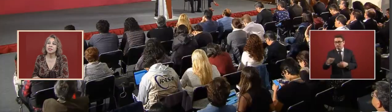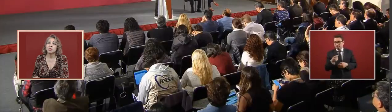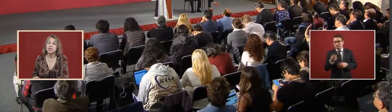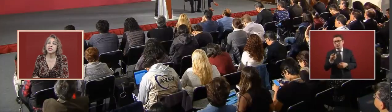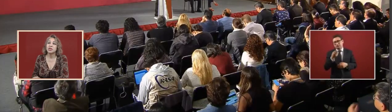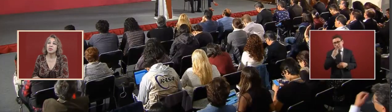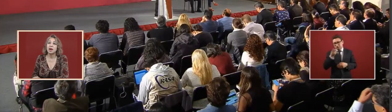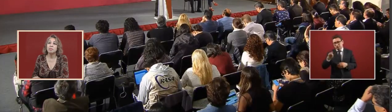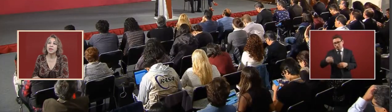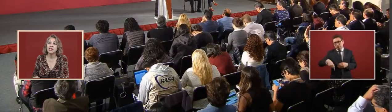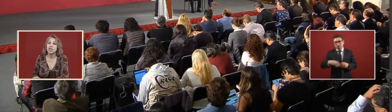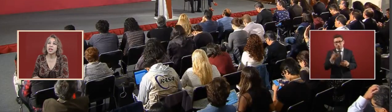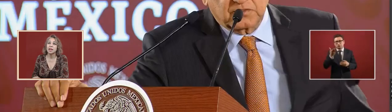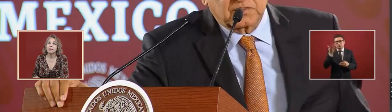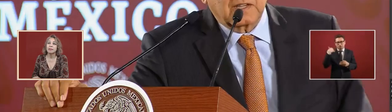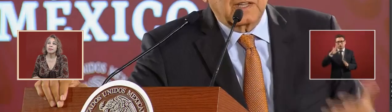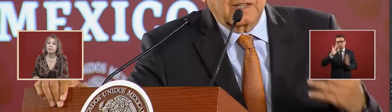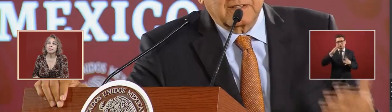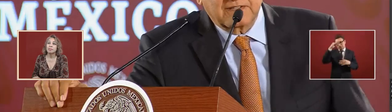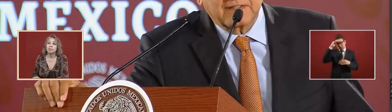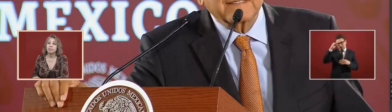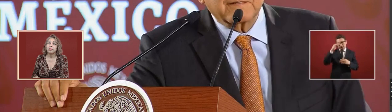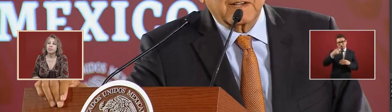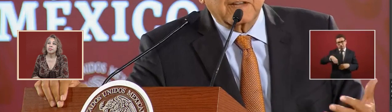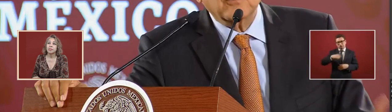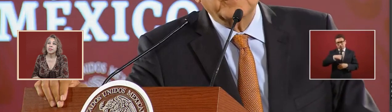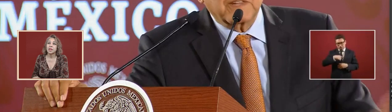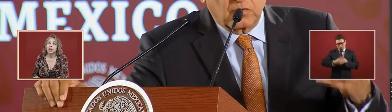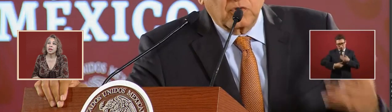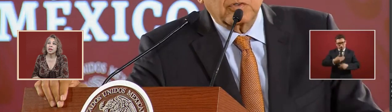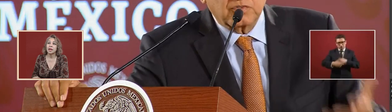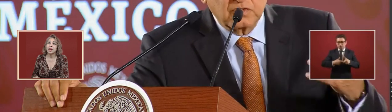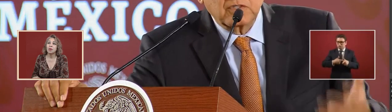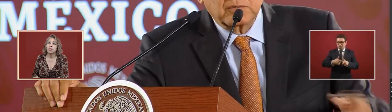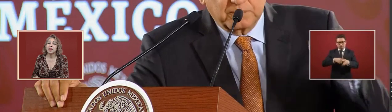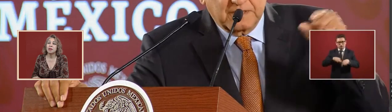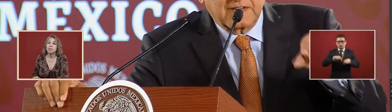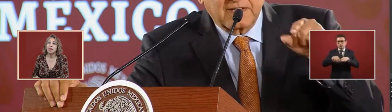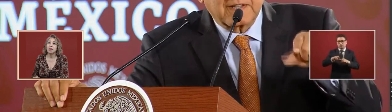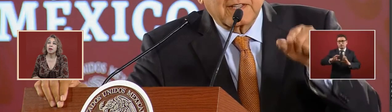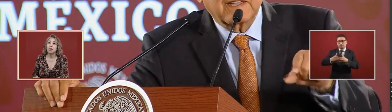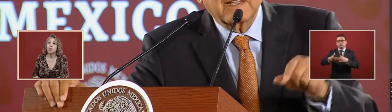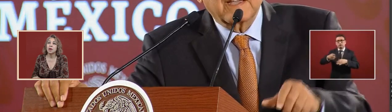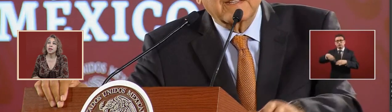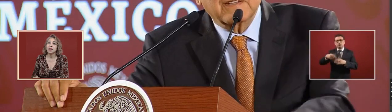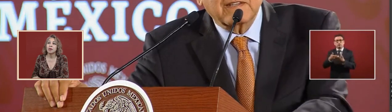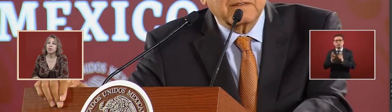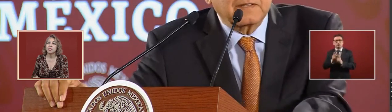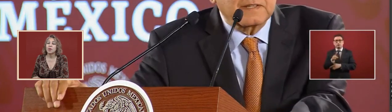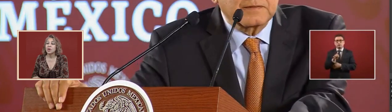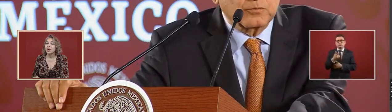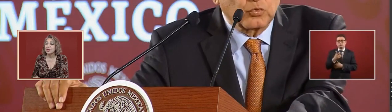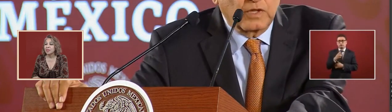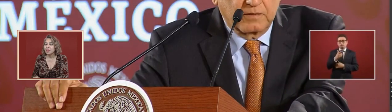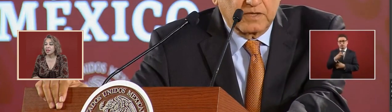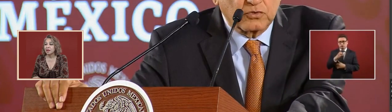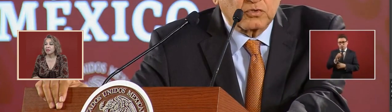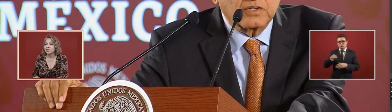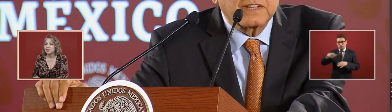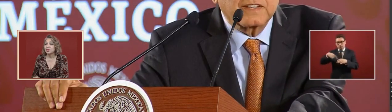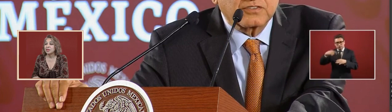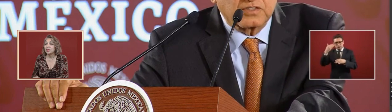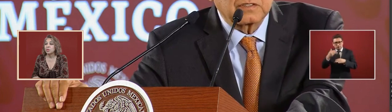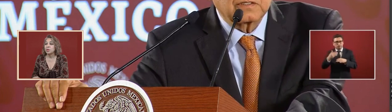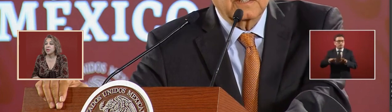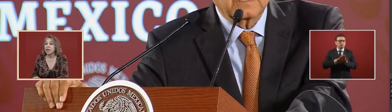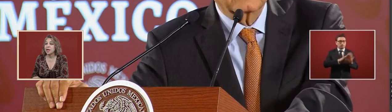as está what you're mentioning, y vamos a, trabajar con pedagogos, and we're going to be working haya, una mayor